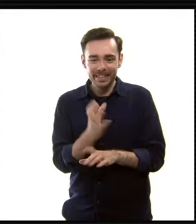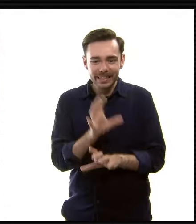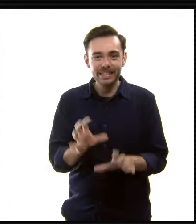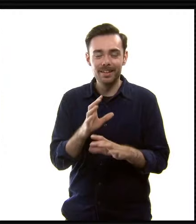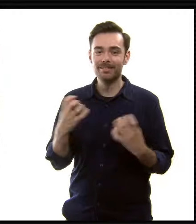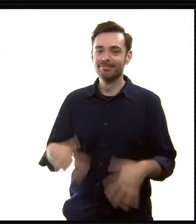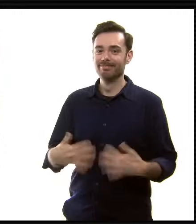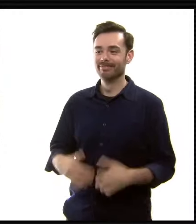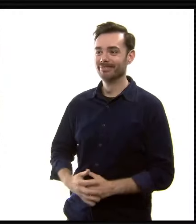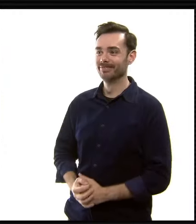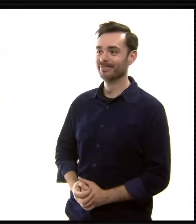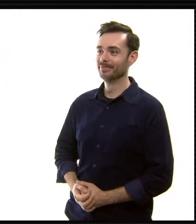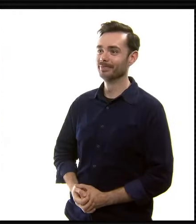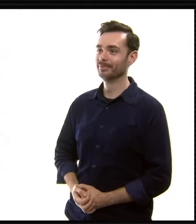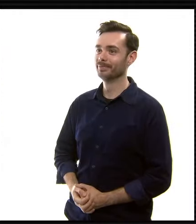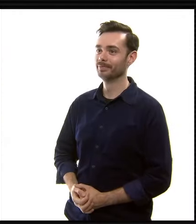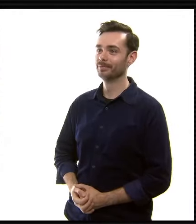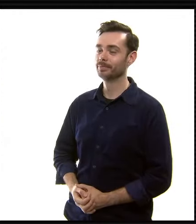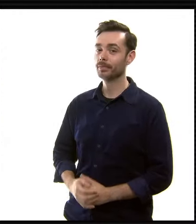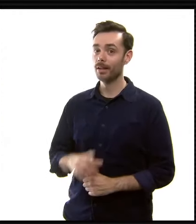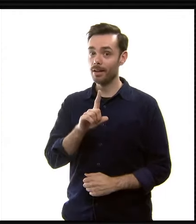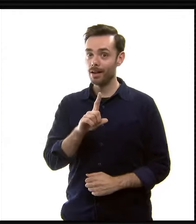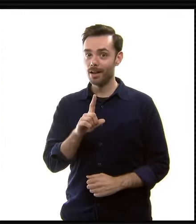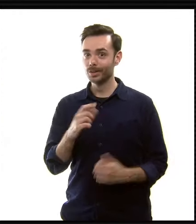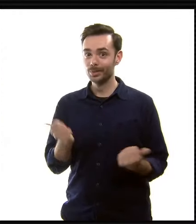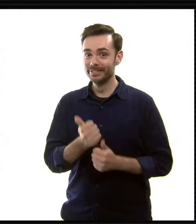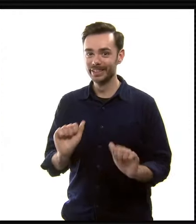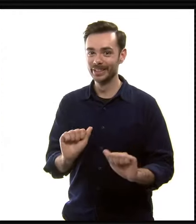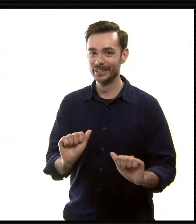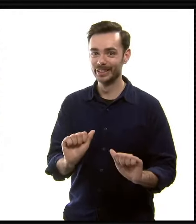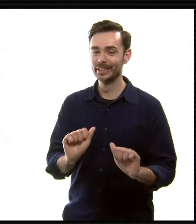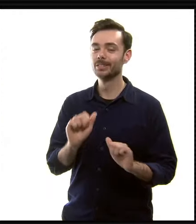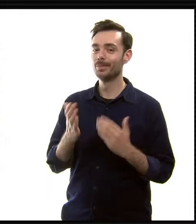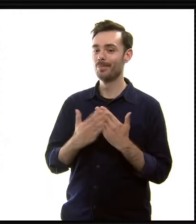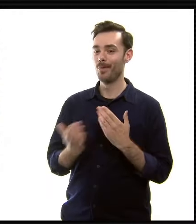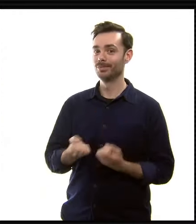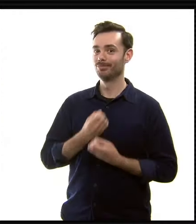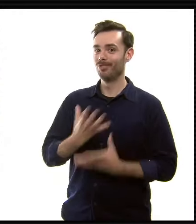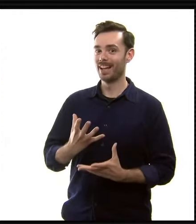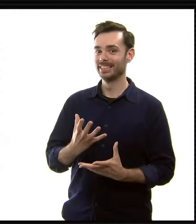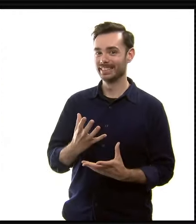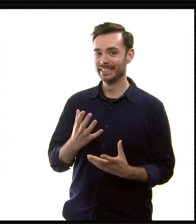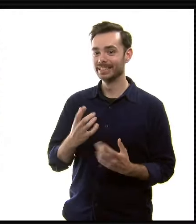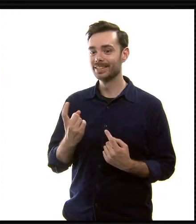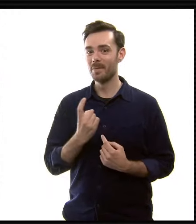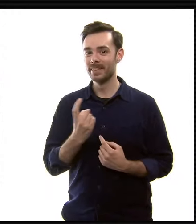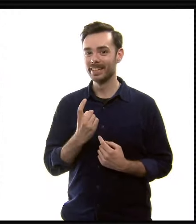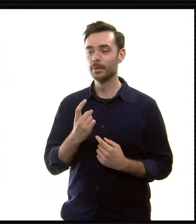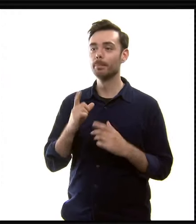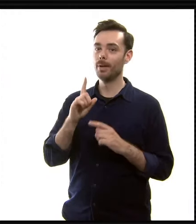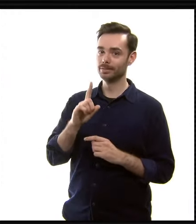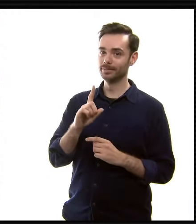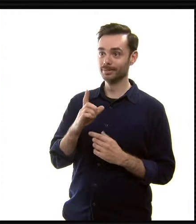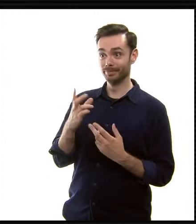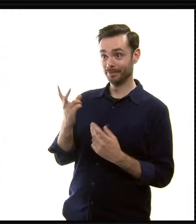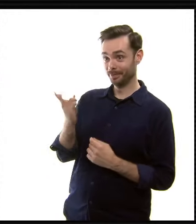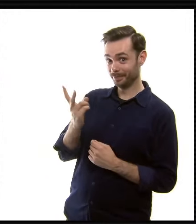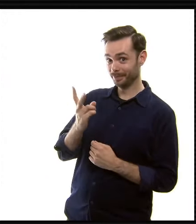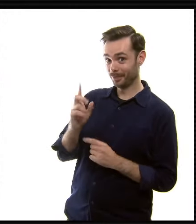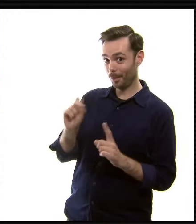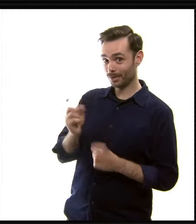leave the world of Minecraft just yet. Yeah, we have some more surprises for LEGO Minecraft fans. Fred, Agnes, what do you have to tell